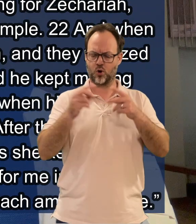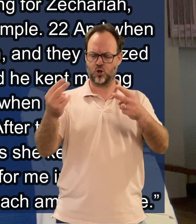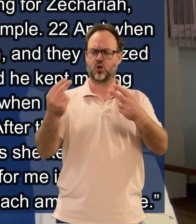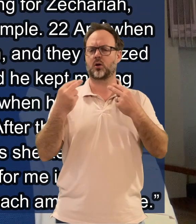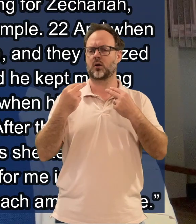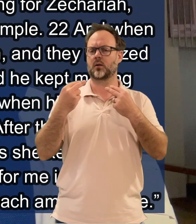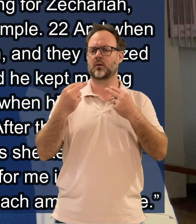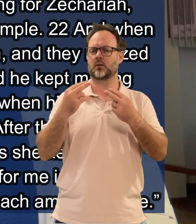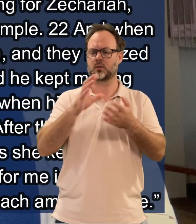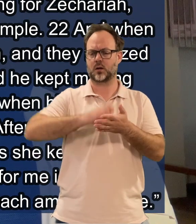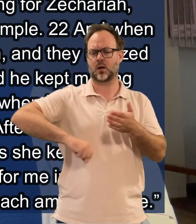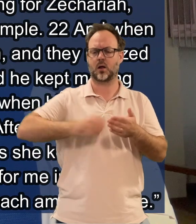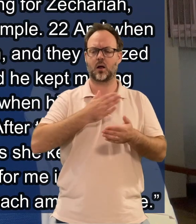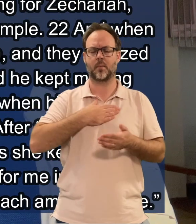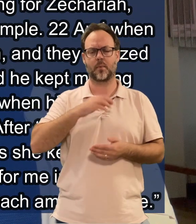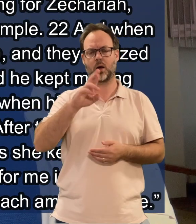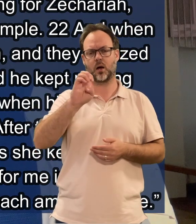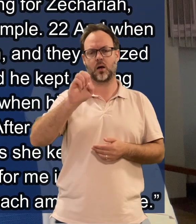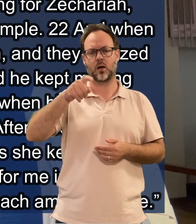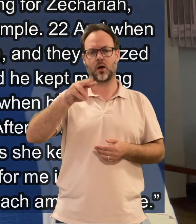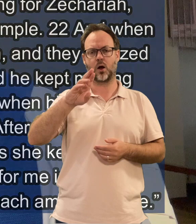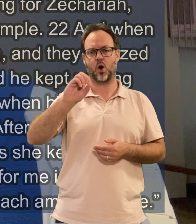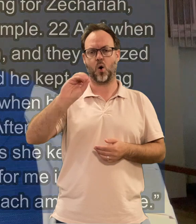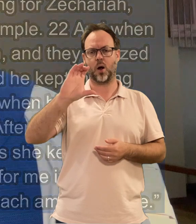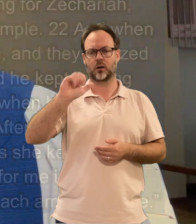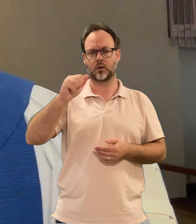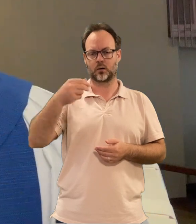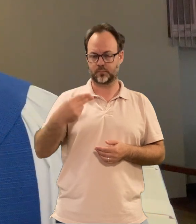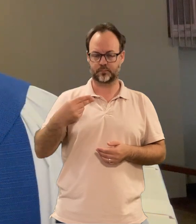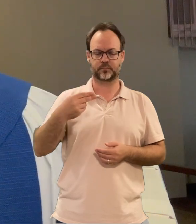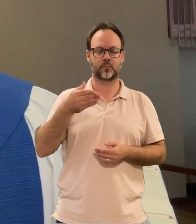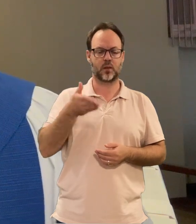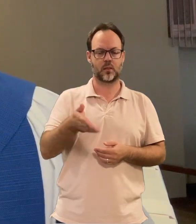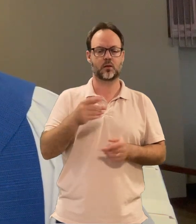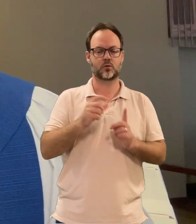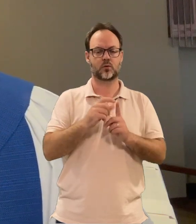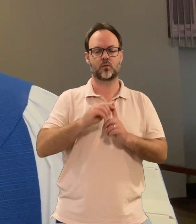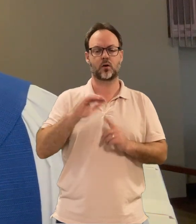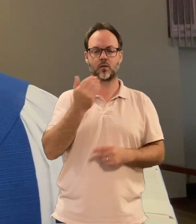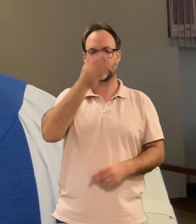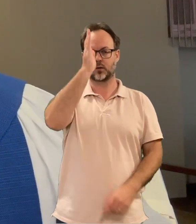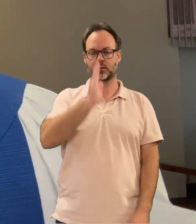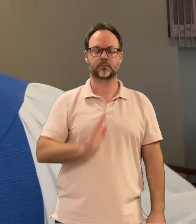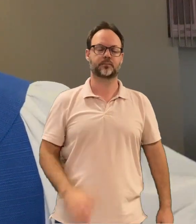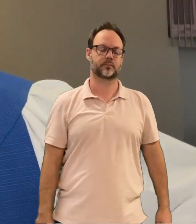me to take away my reproach among the people." This is the word of our